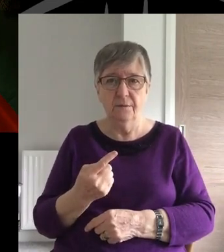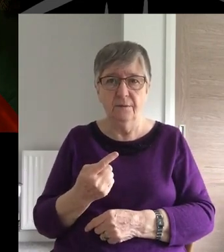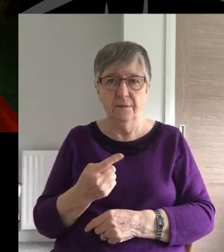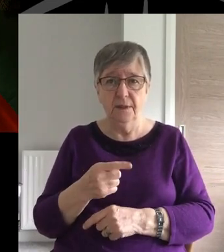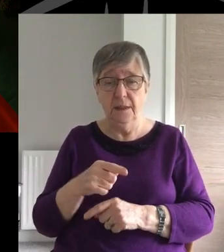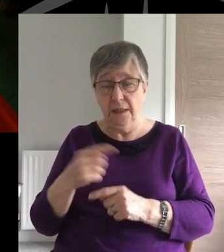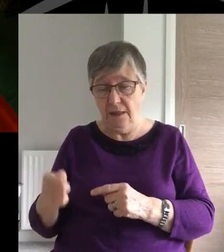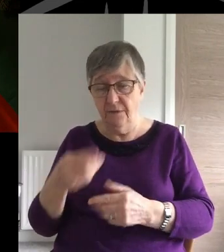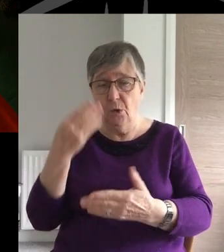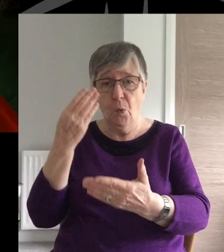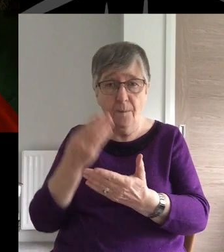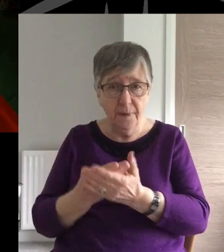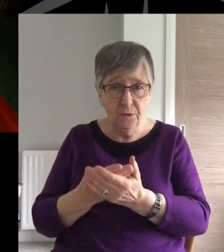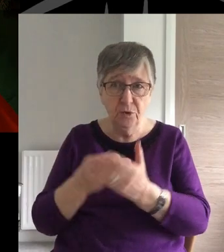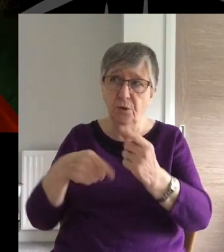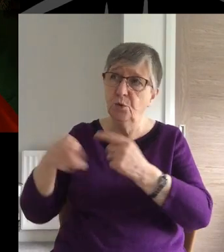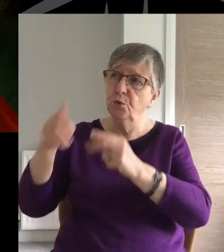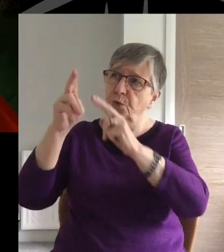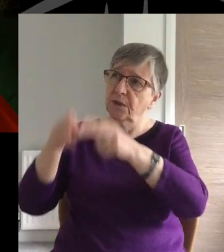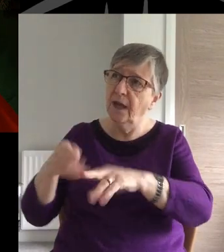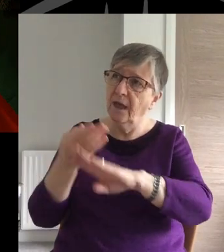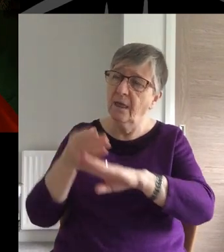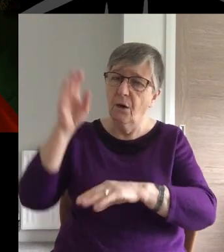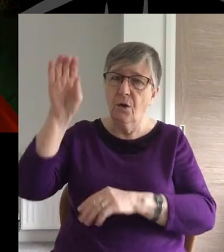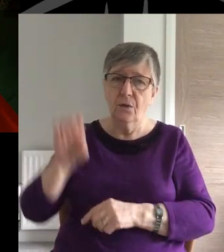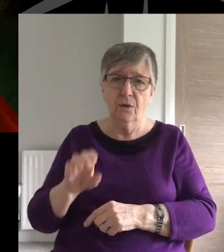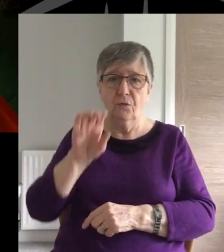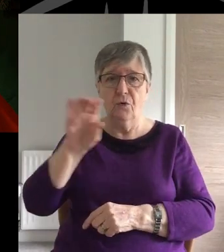even obedient to death on a cross.